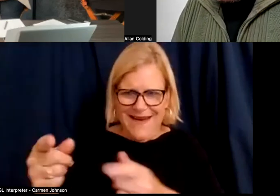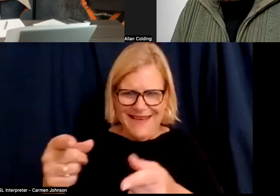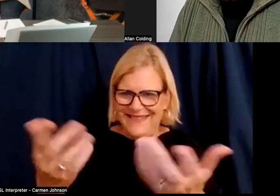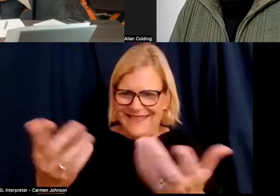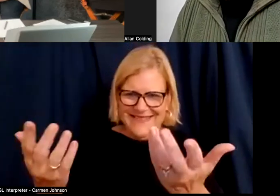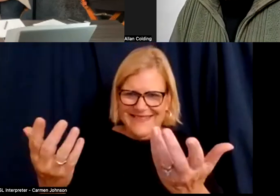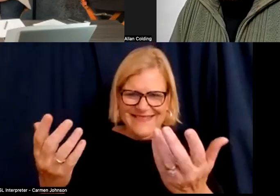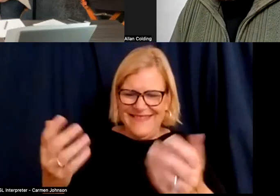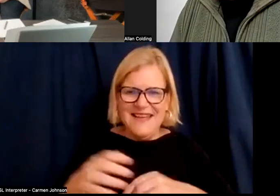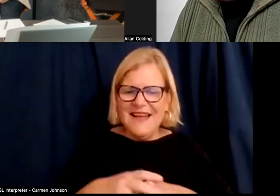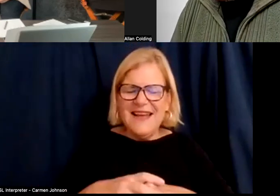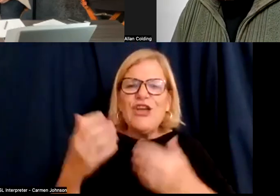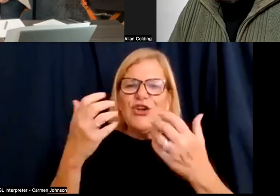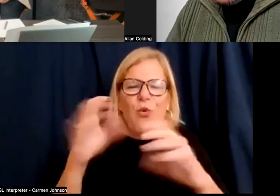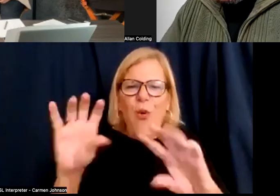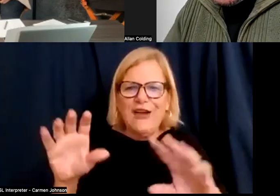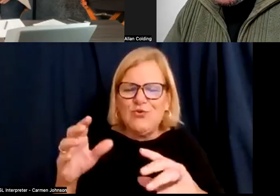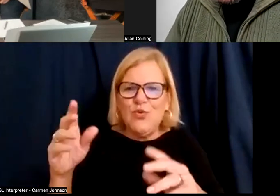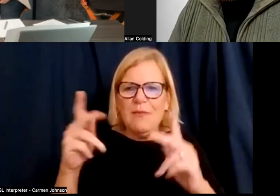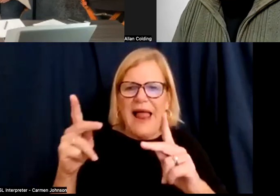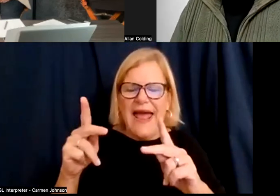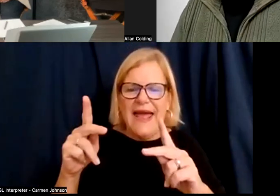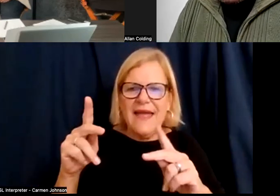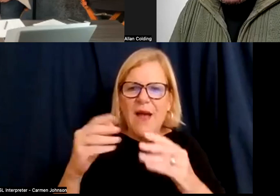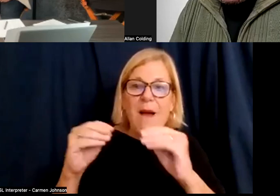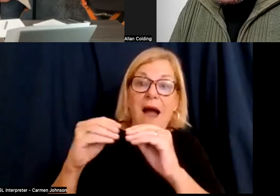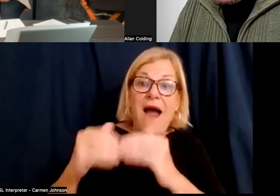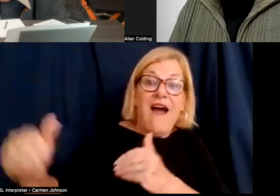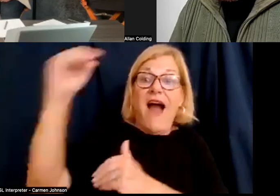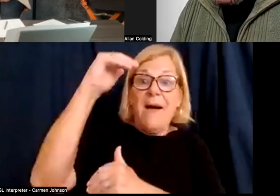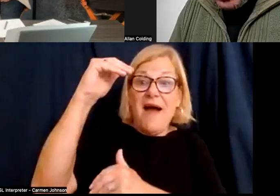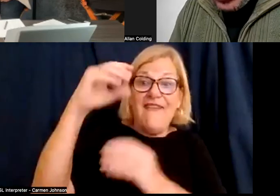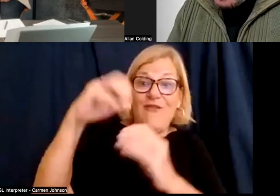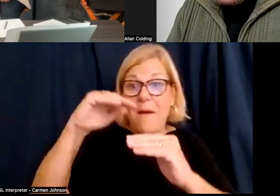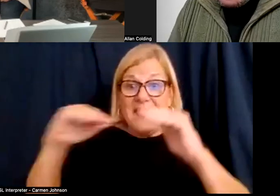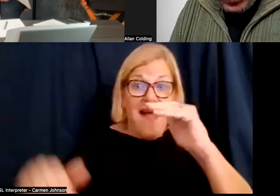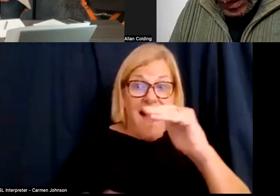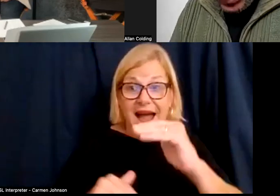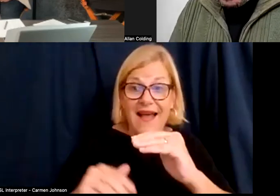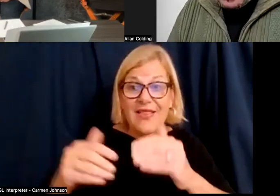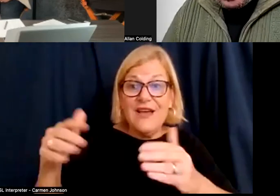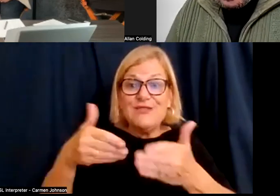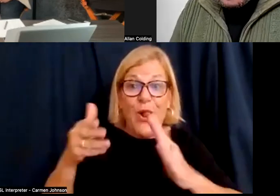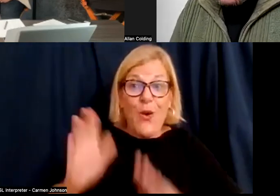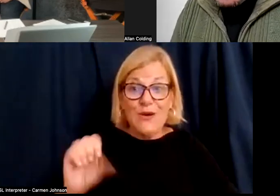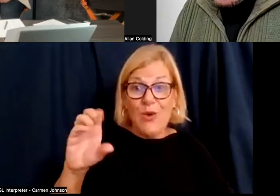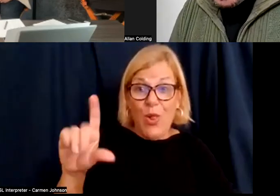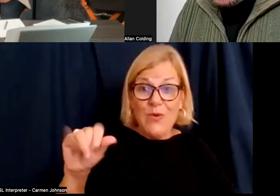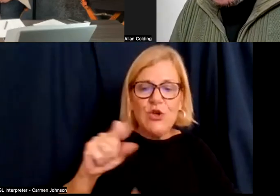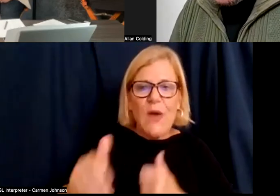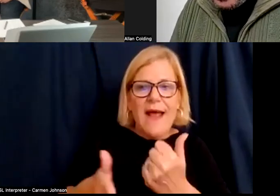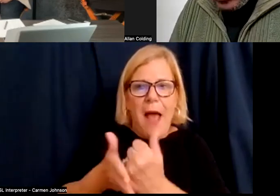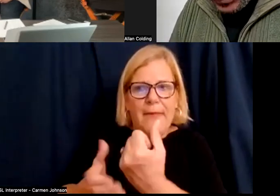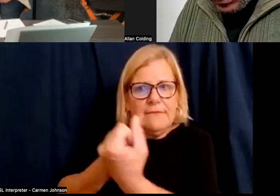Okay, you don't want to play above the soloist. You don't want to play under the soloist. You want to play right there. You want to help accompany that